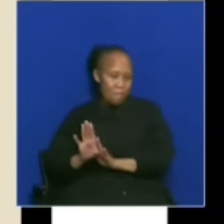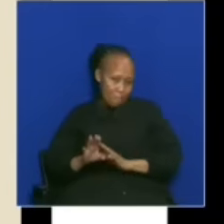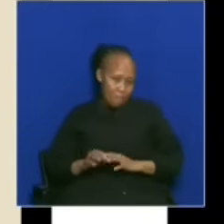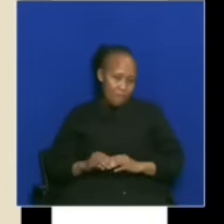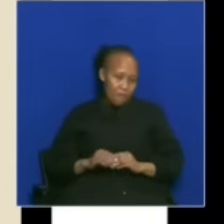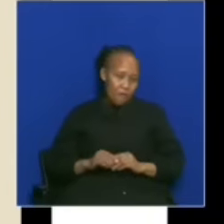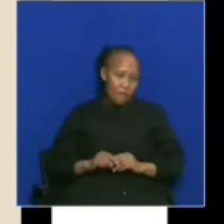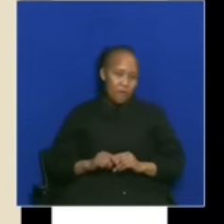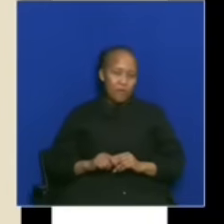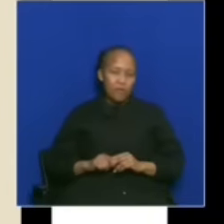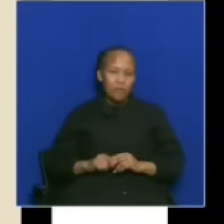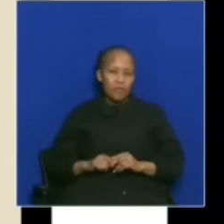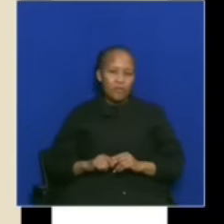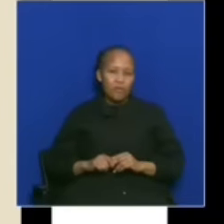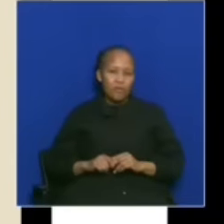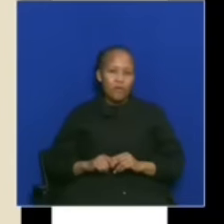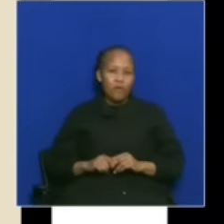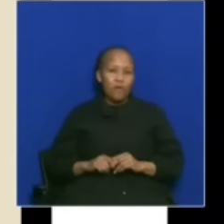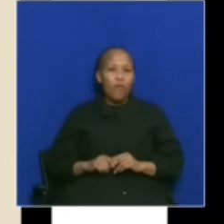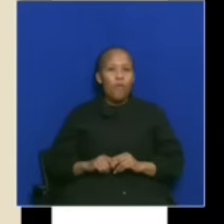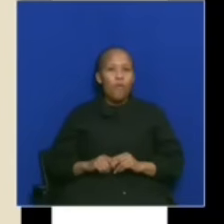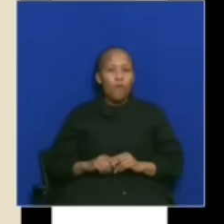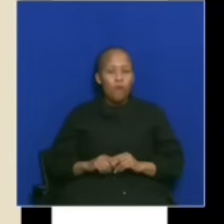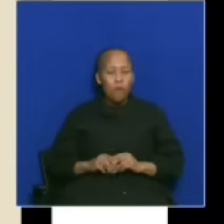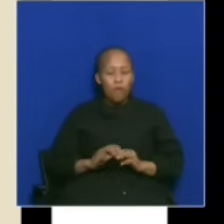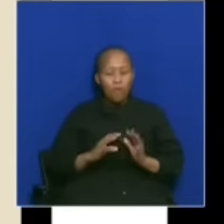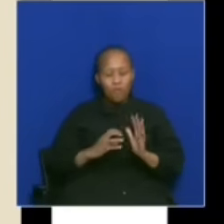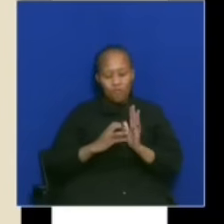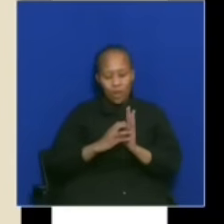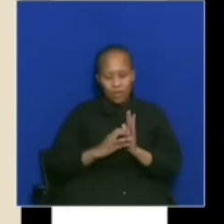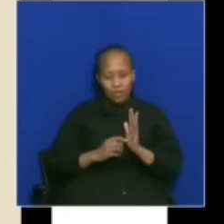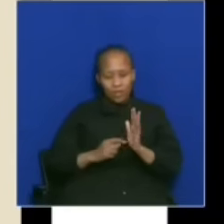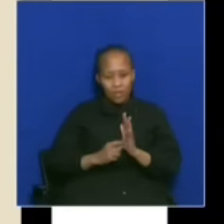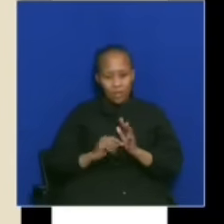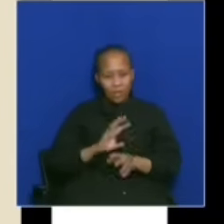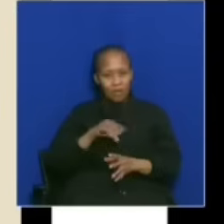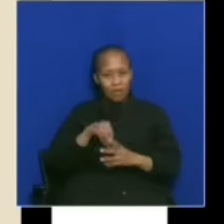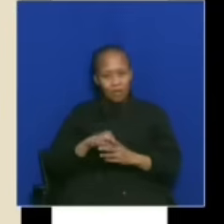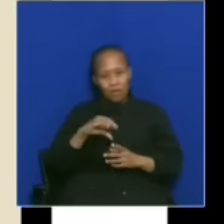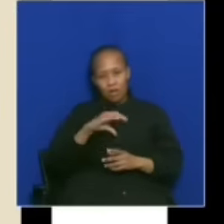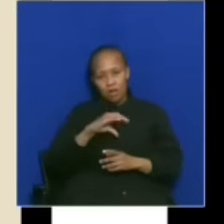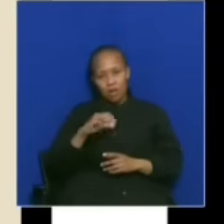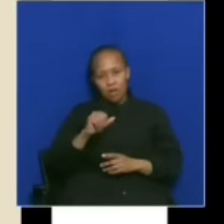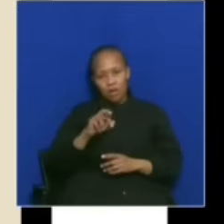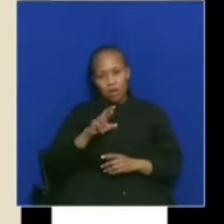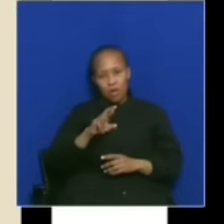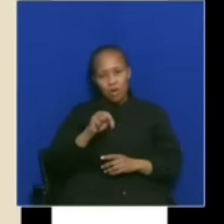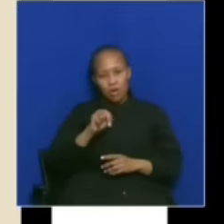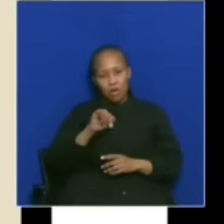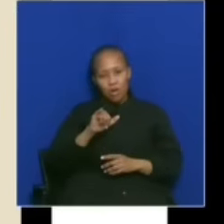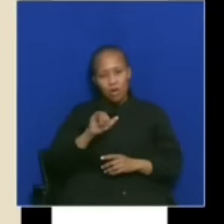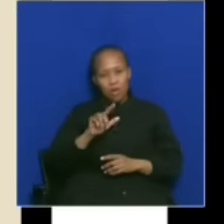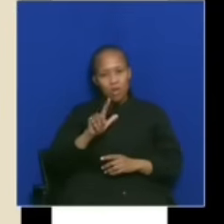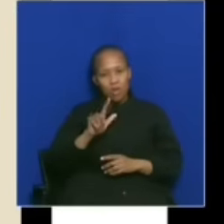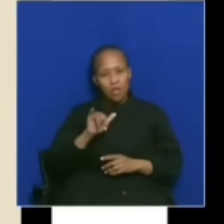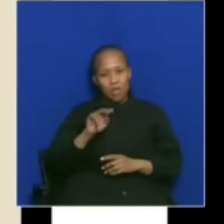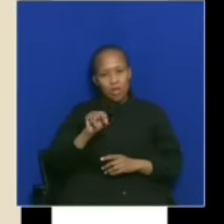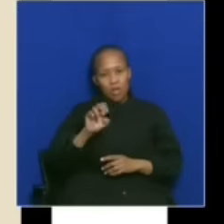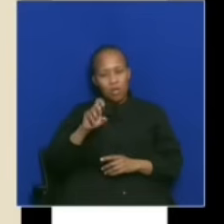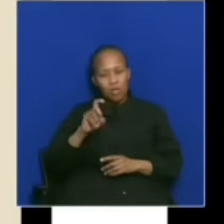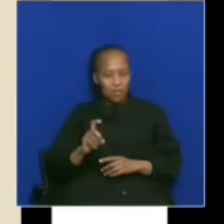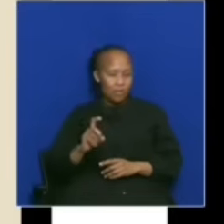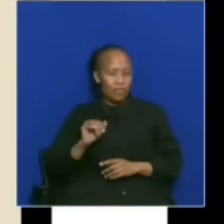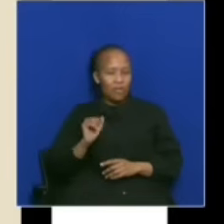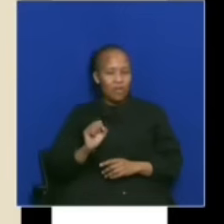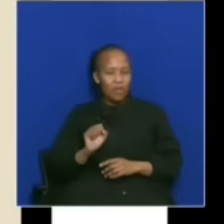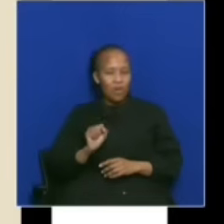The number of brands belonging to Carne Links bought below MCT has rocketed by a third. And so he's not only